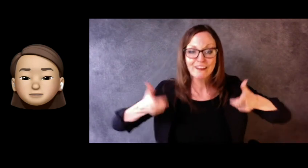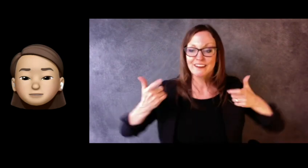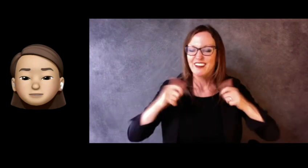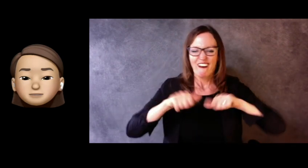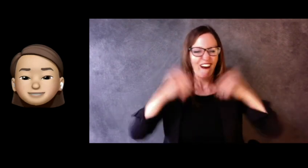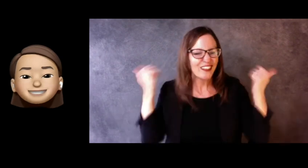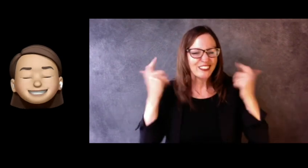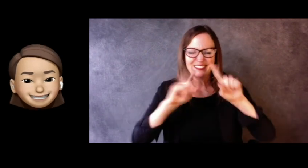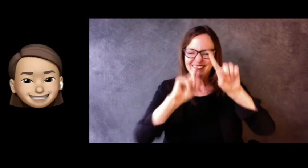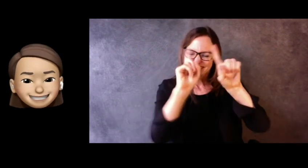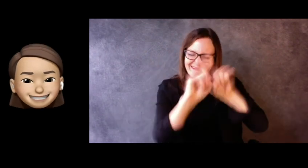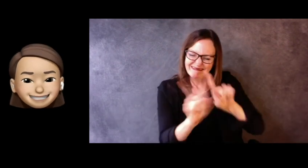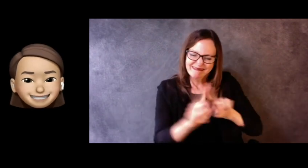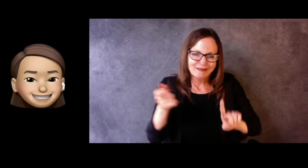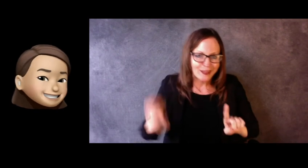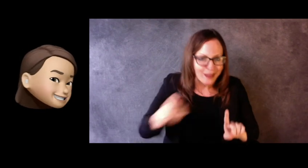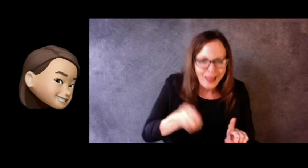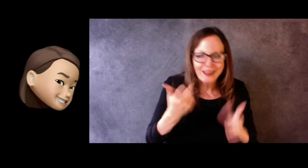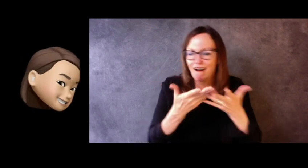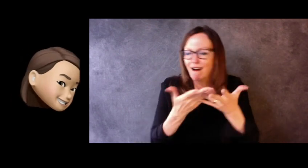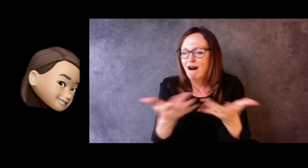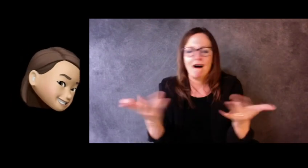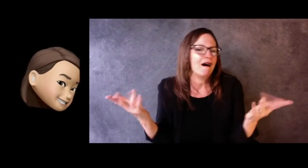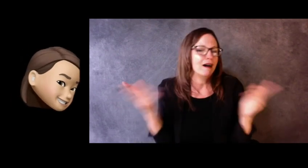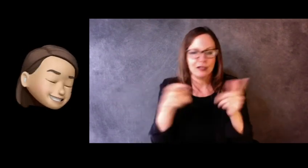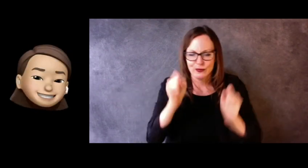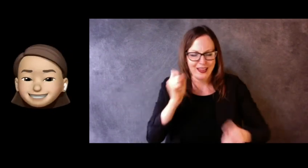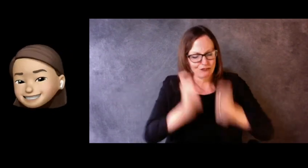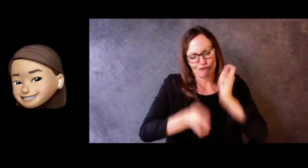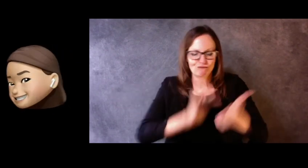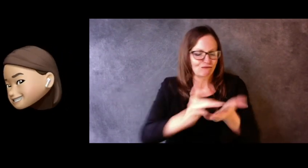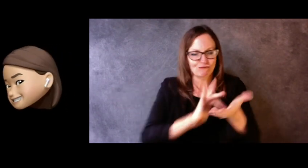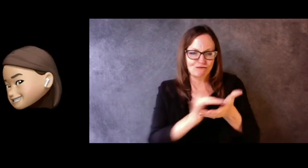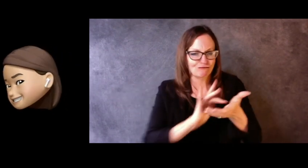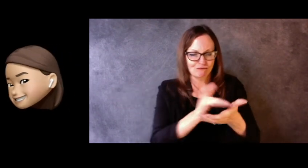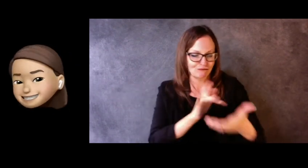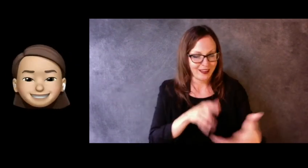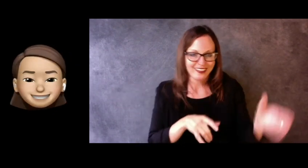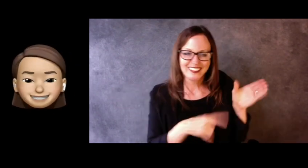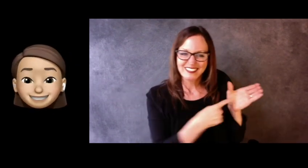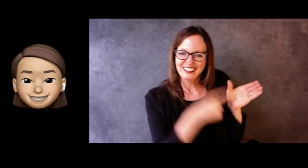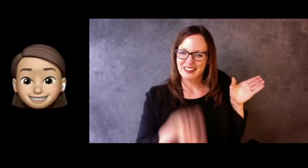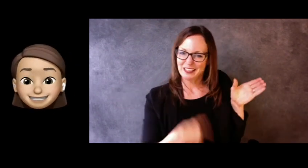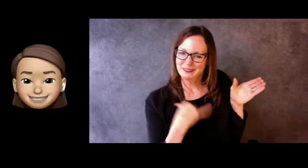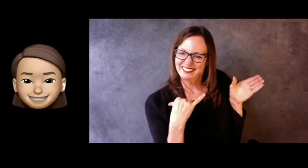for customization. And you can mix and match the ears on which they can be worn.